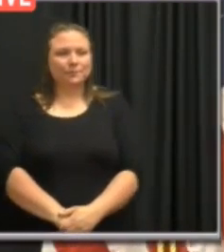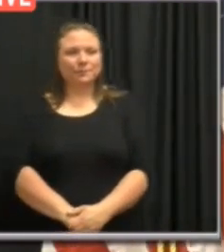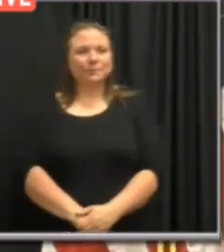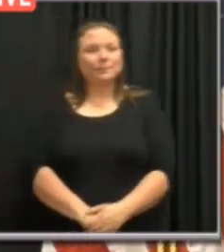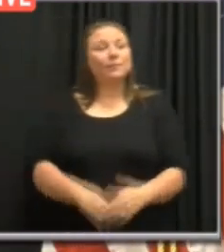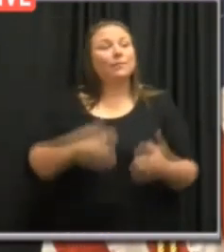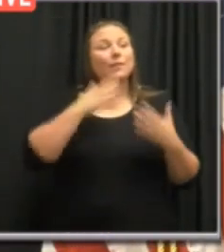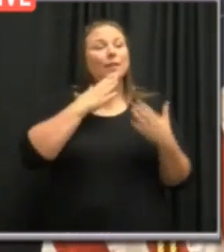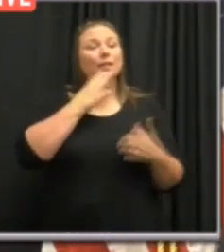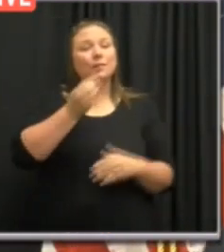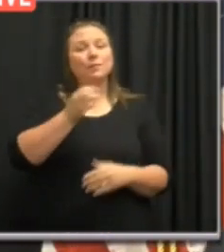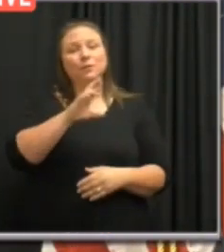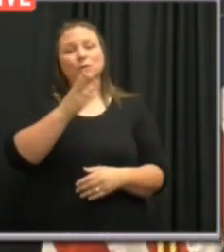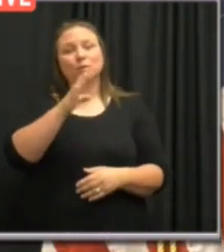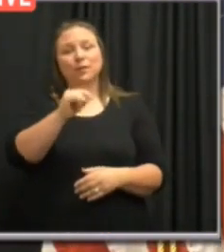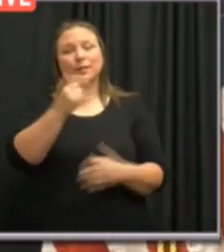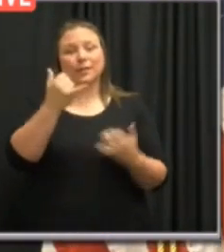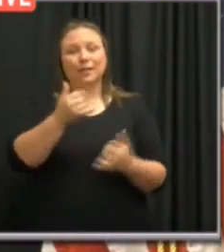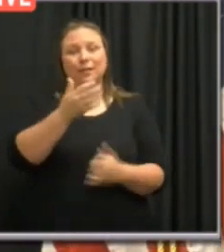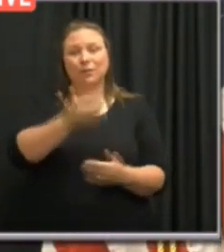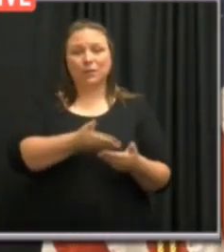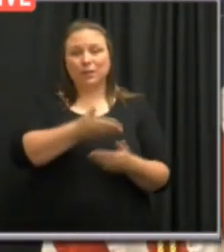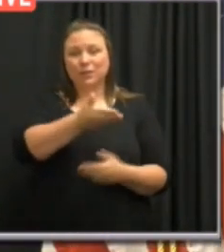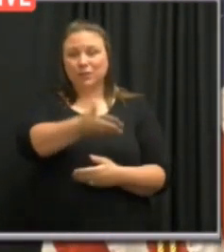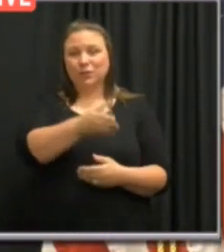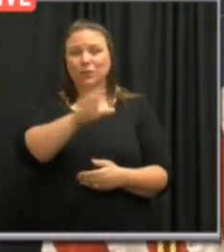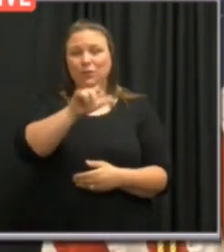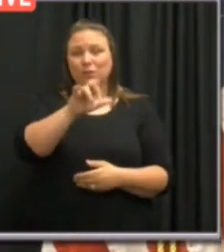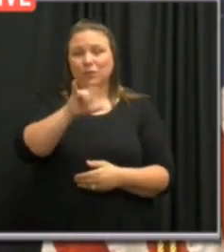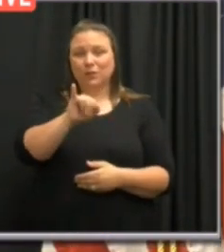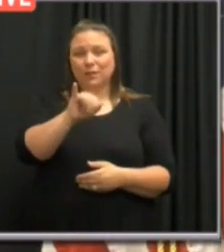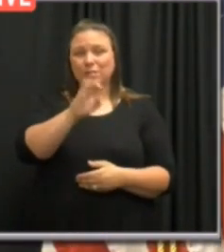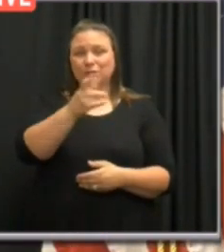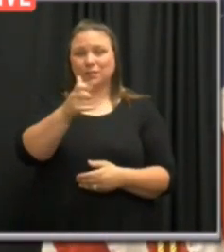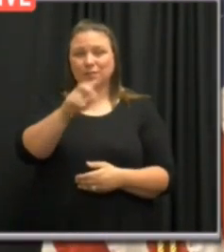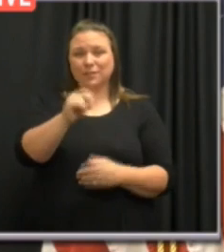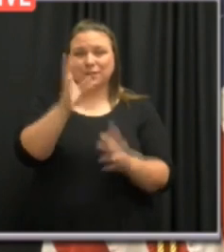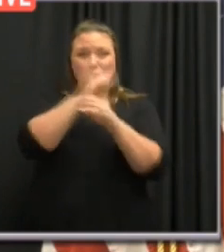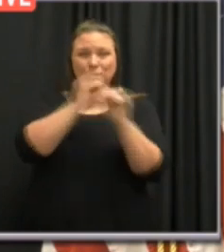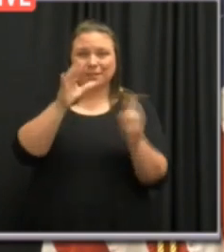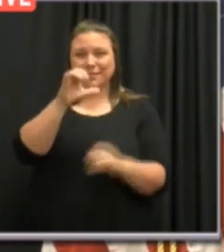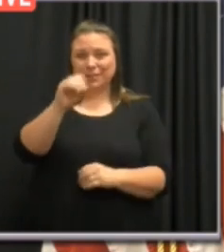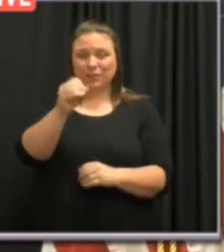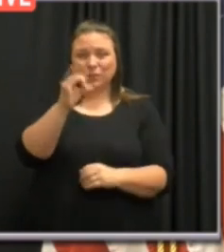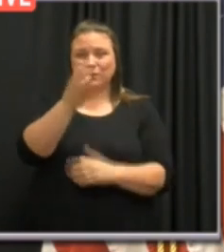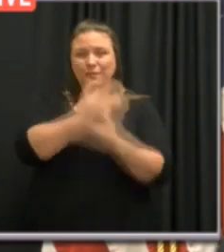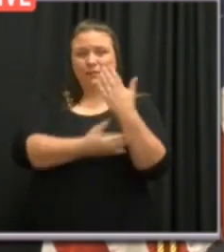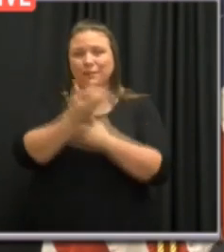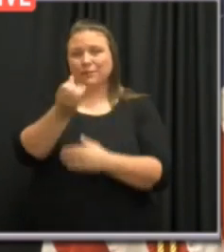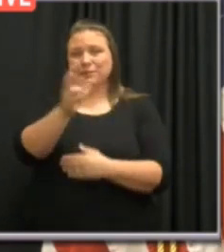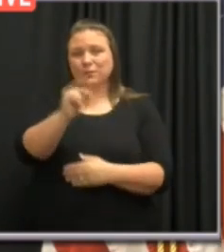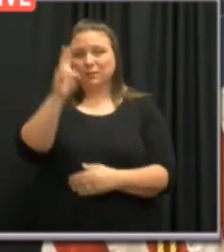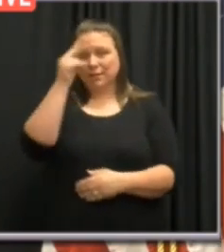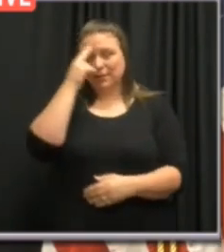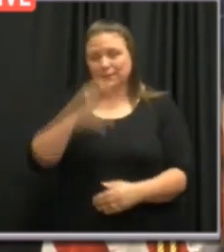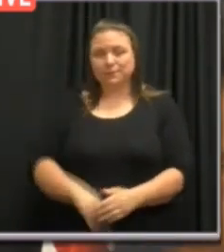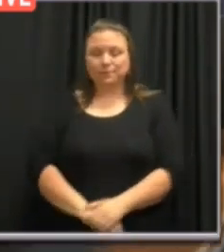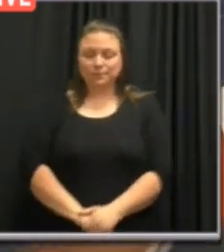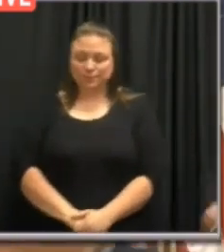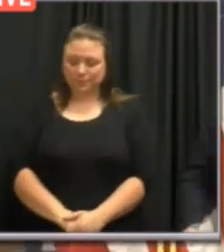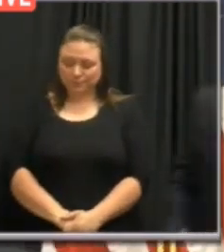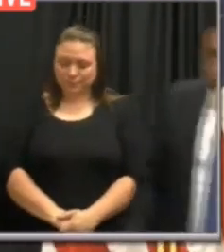Thank you, Mr. Wright. I'd now like to introduce Laurie Shenton, President and CEO of Hands On Nashville.